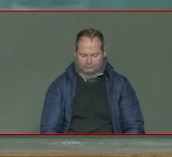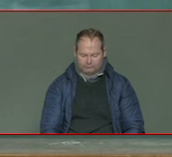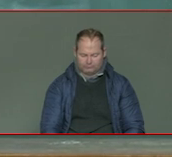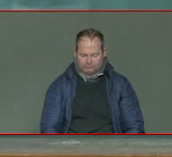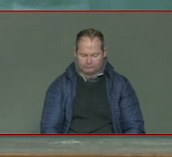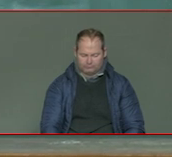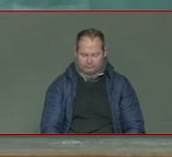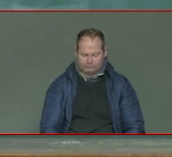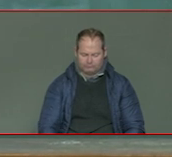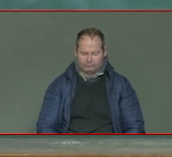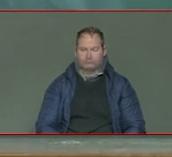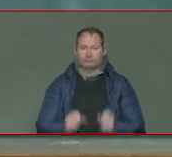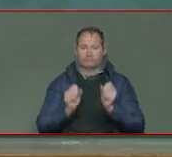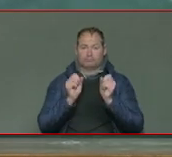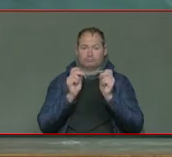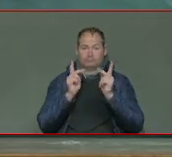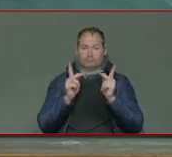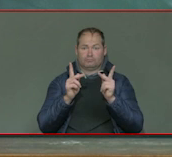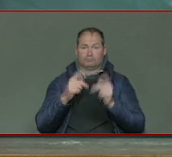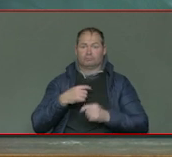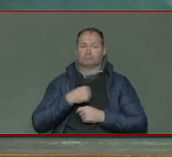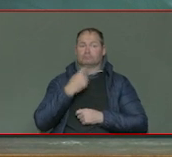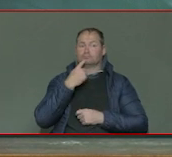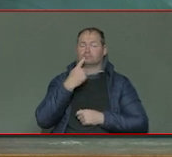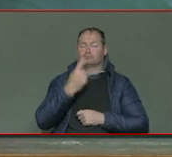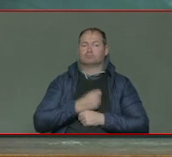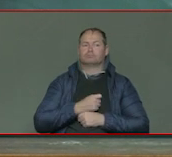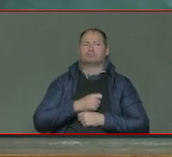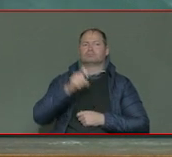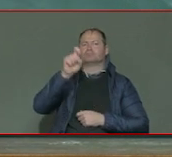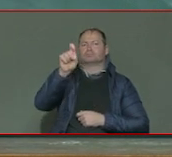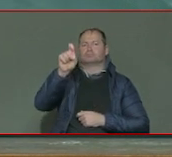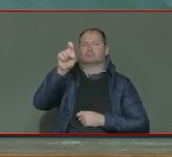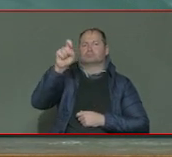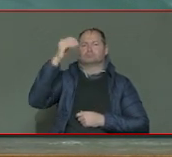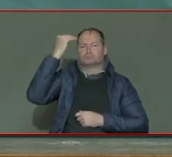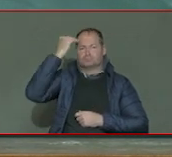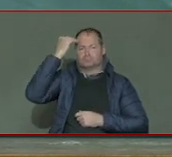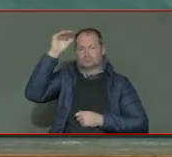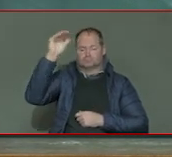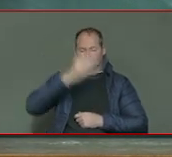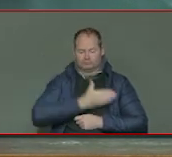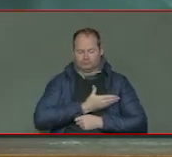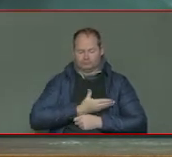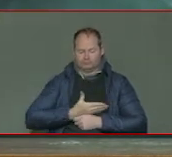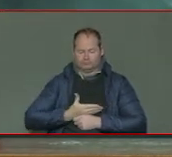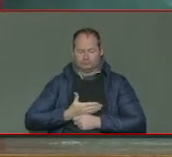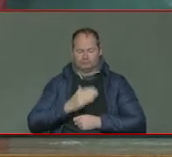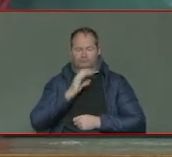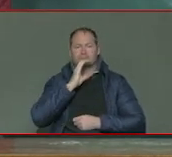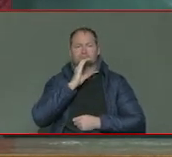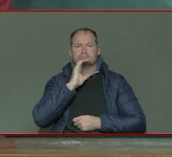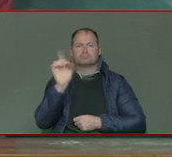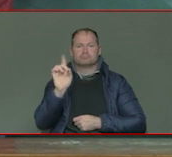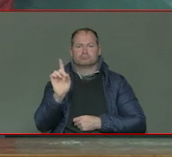Okay, I'm going to say to you x to the power of a half. What does that mean? The